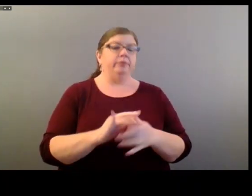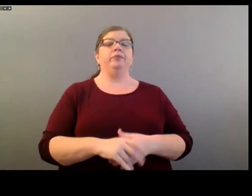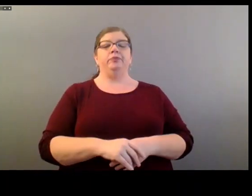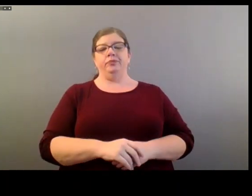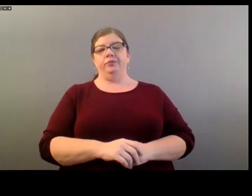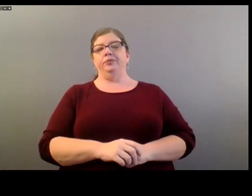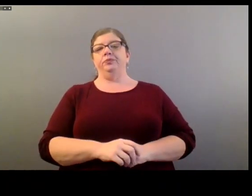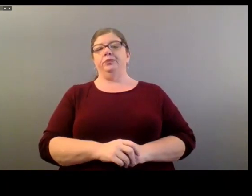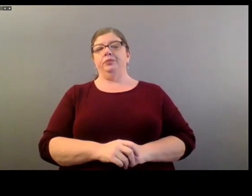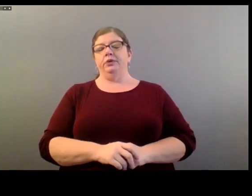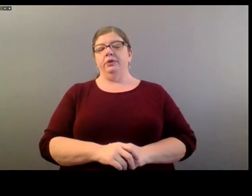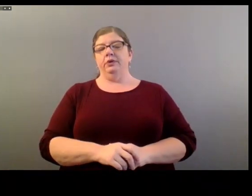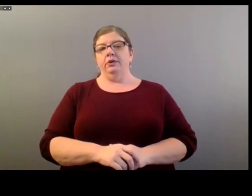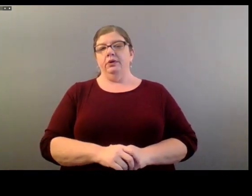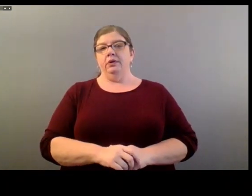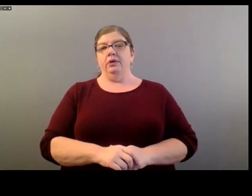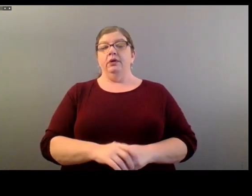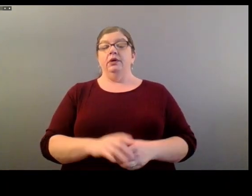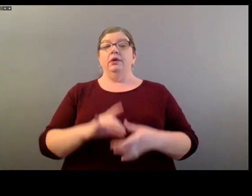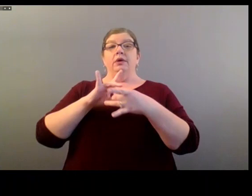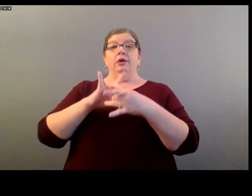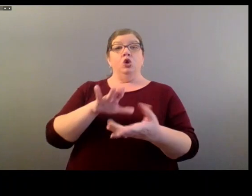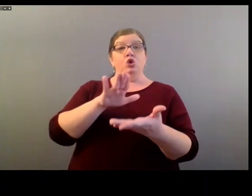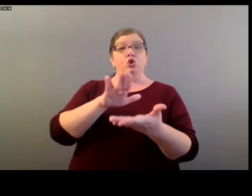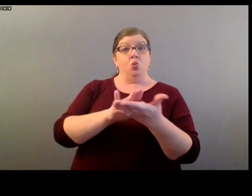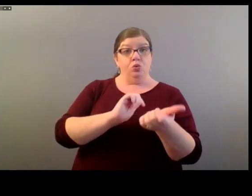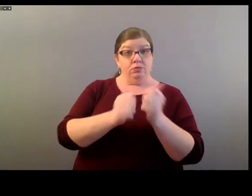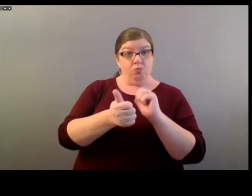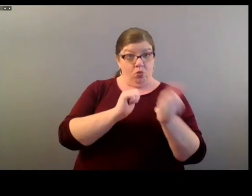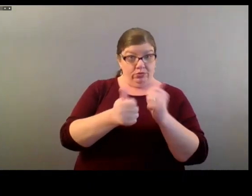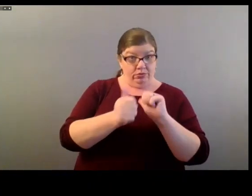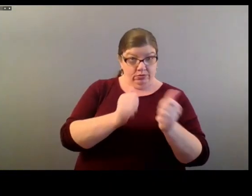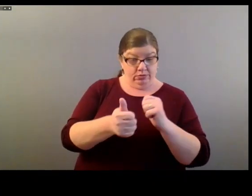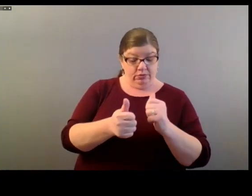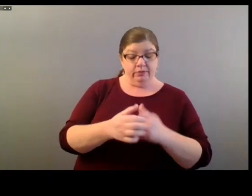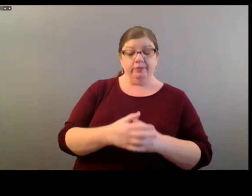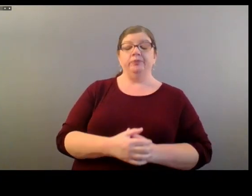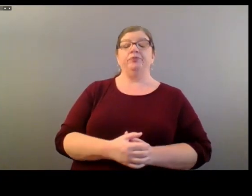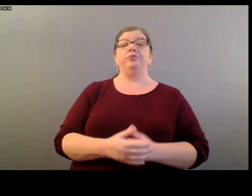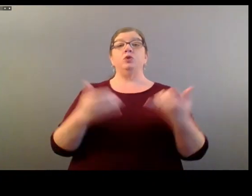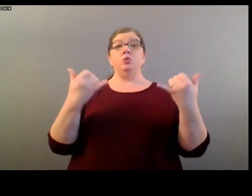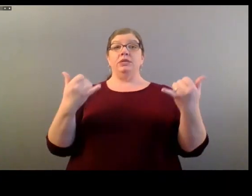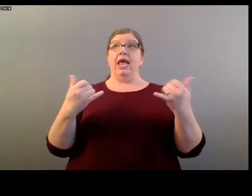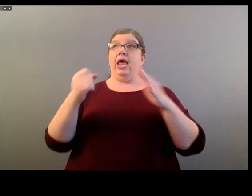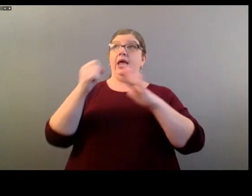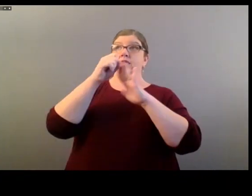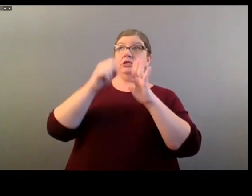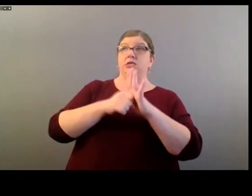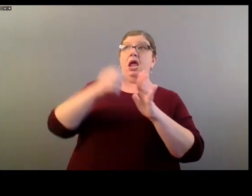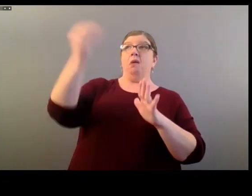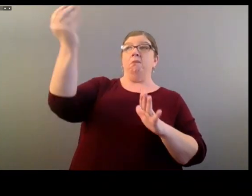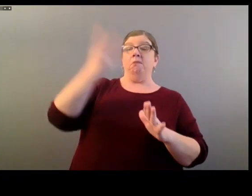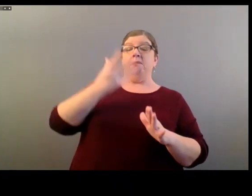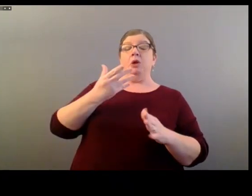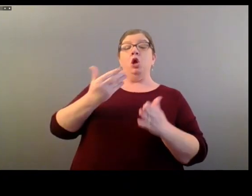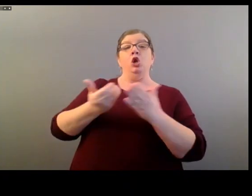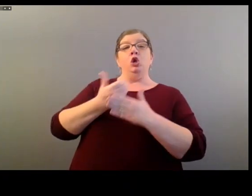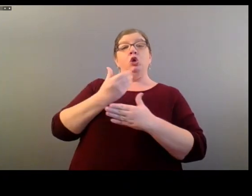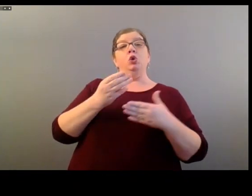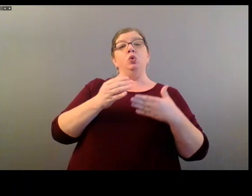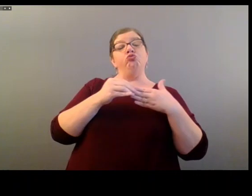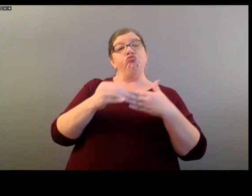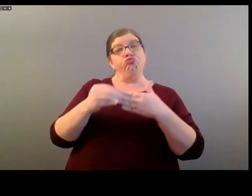Now, regarding school sports. Today, the state issued an updated guidance on youth sports